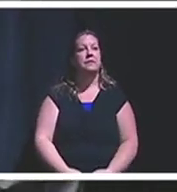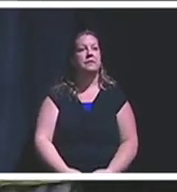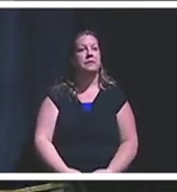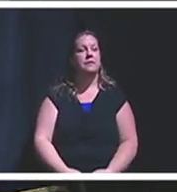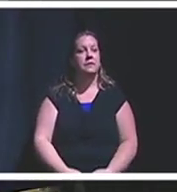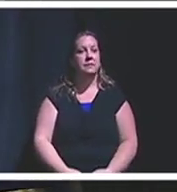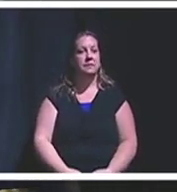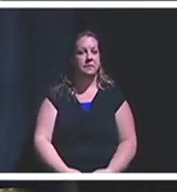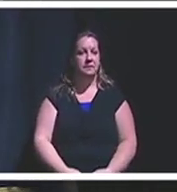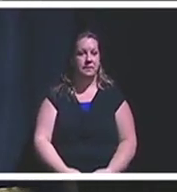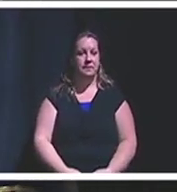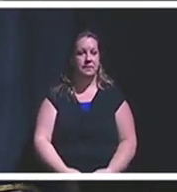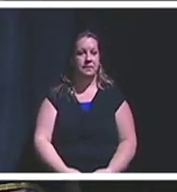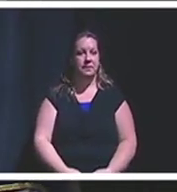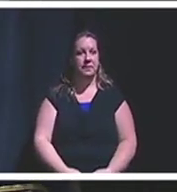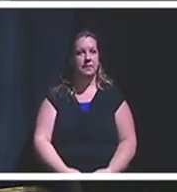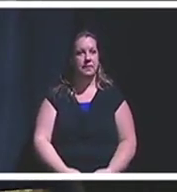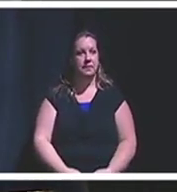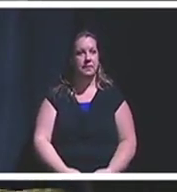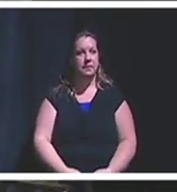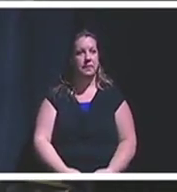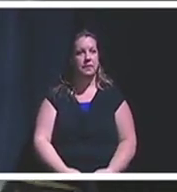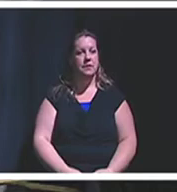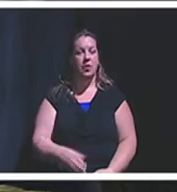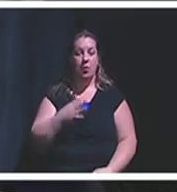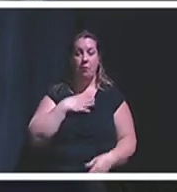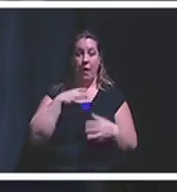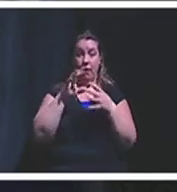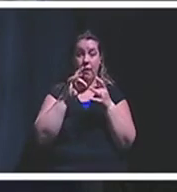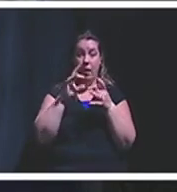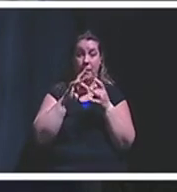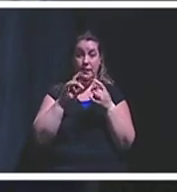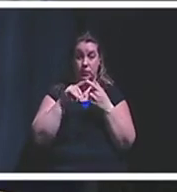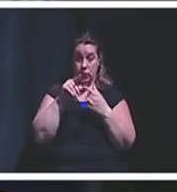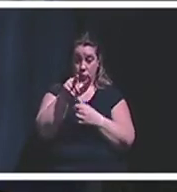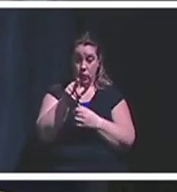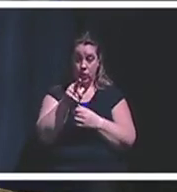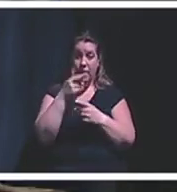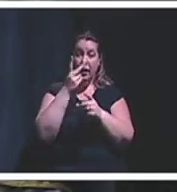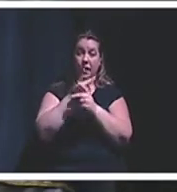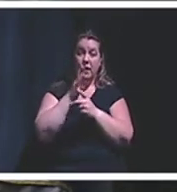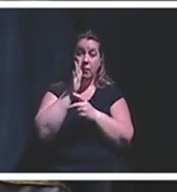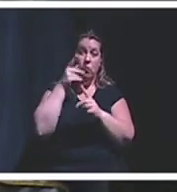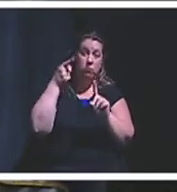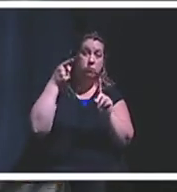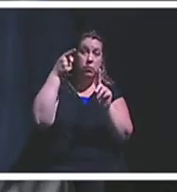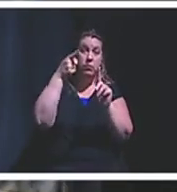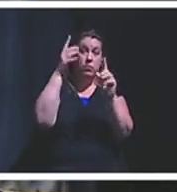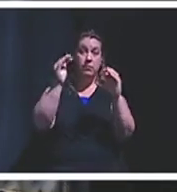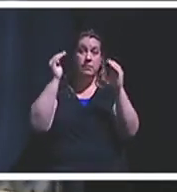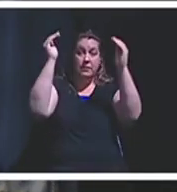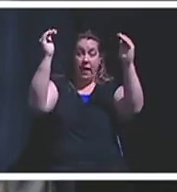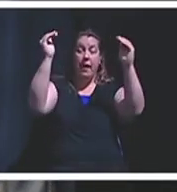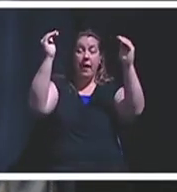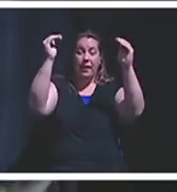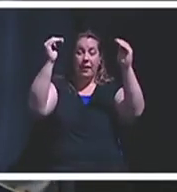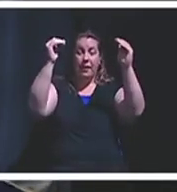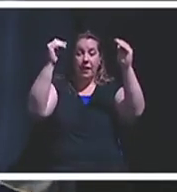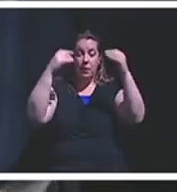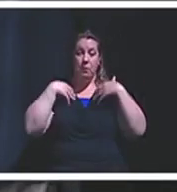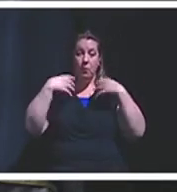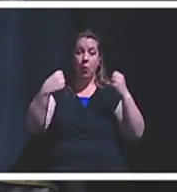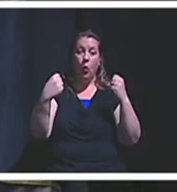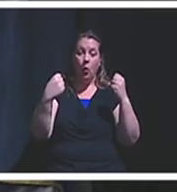comments to you, to all of our graduates: keep your aim above your reach, be bold,